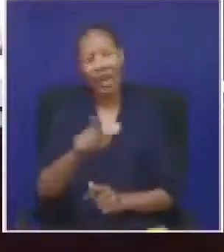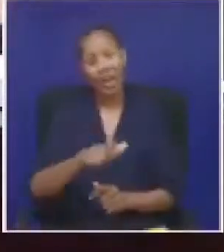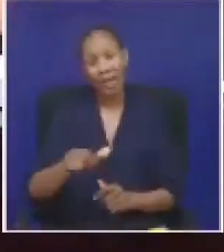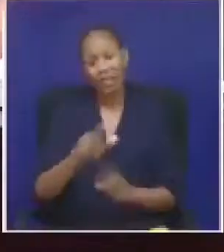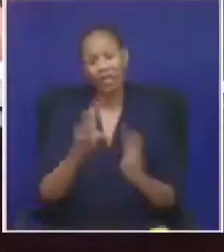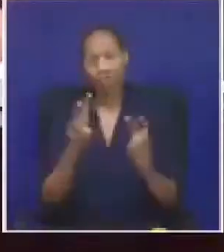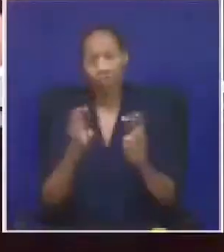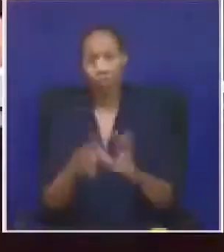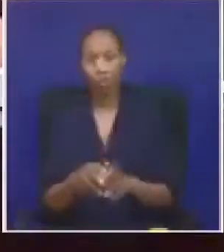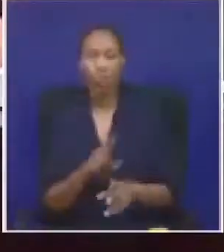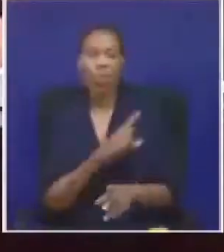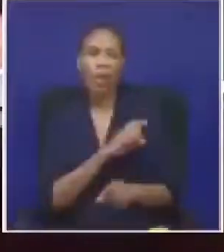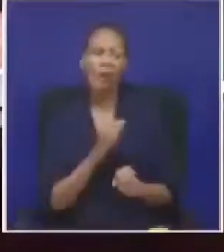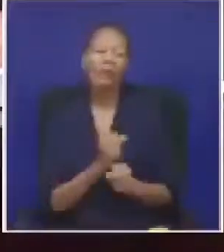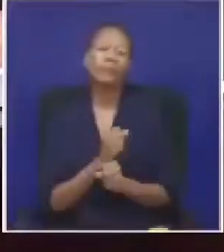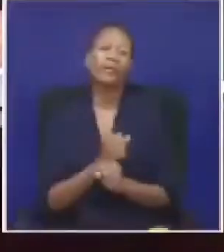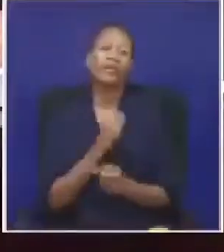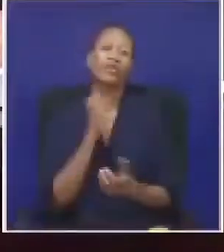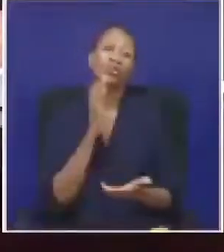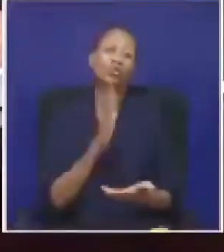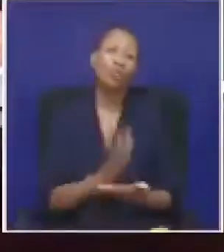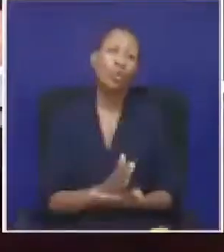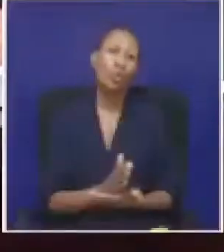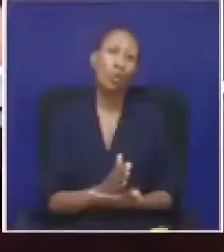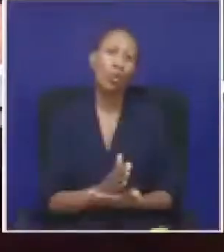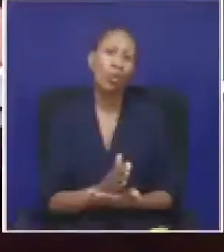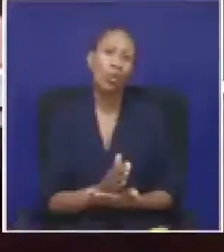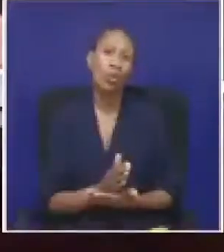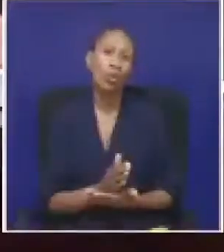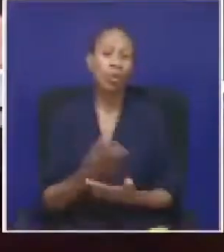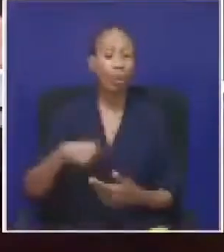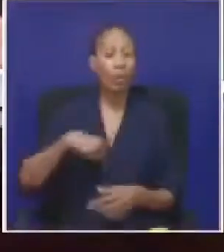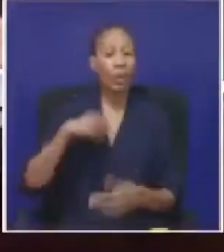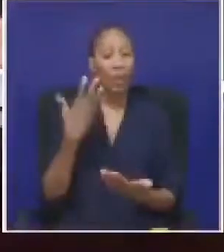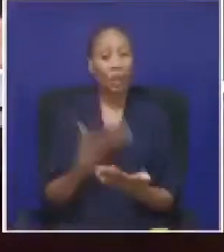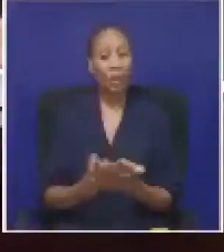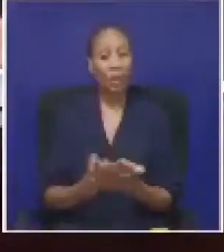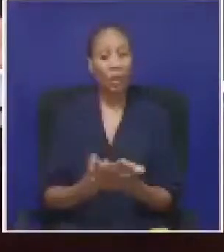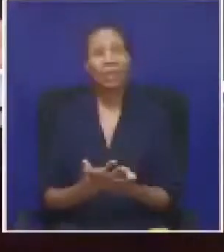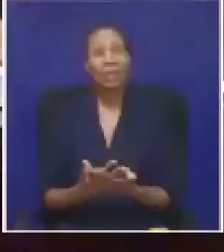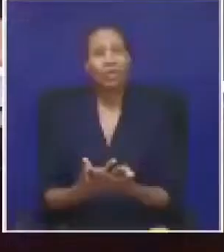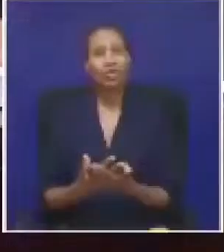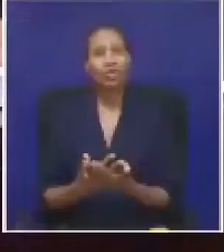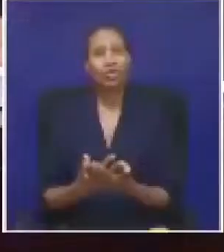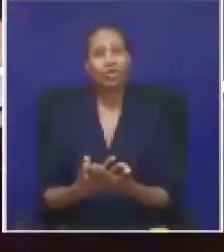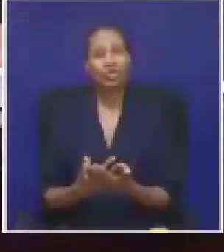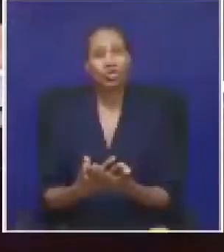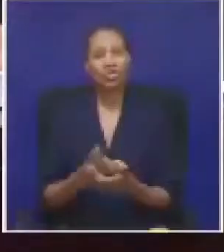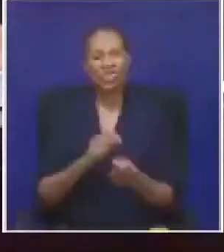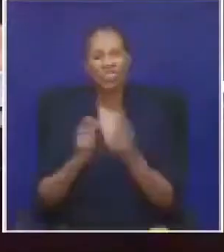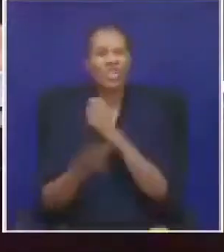particularly to ensure that we can reverse the legacy of 1913,